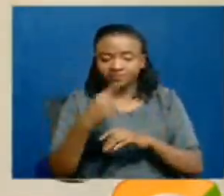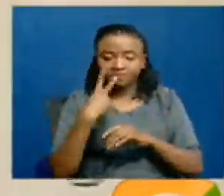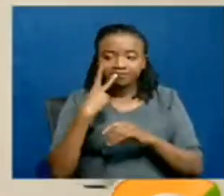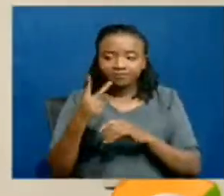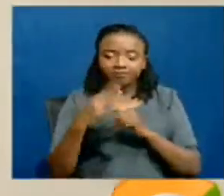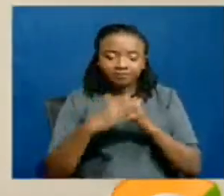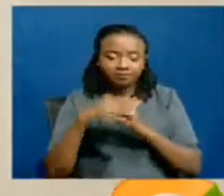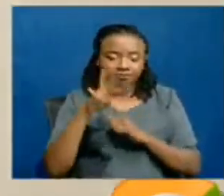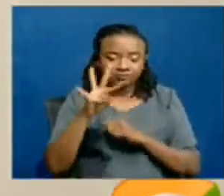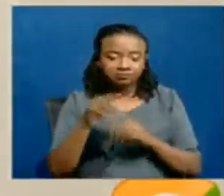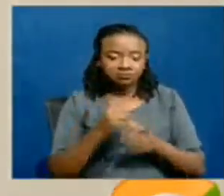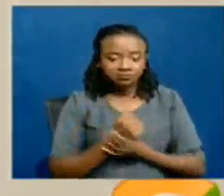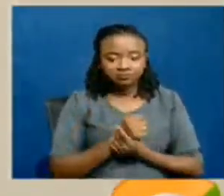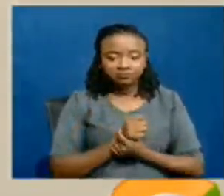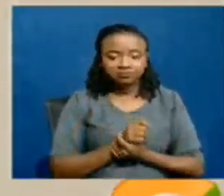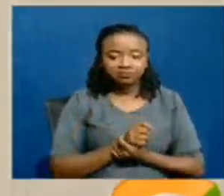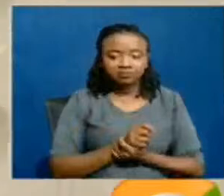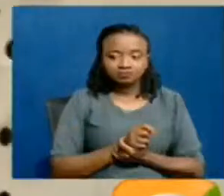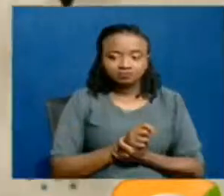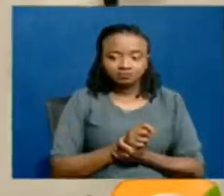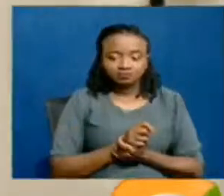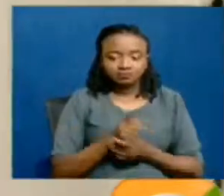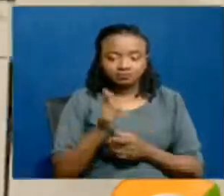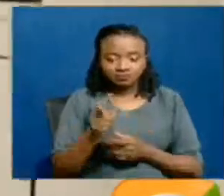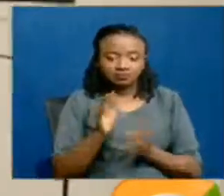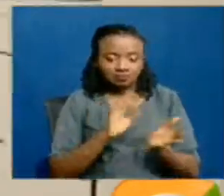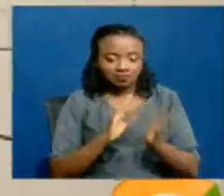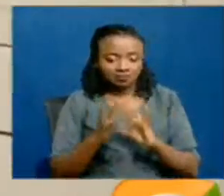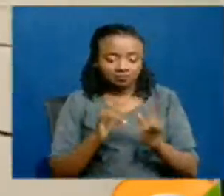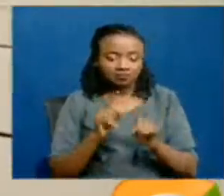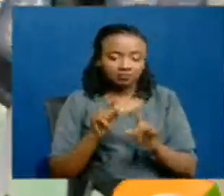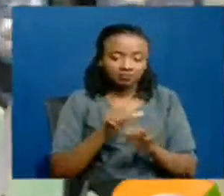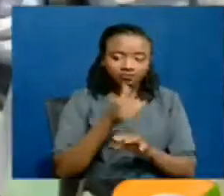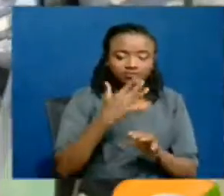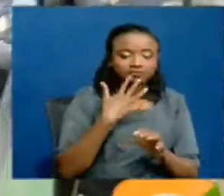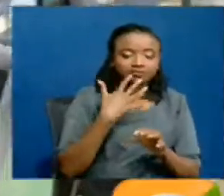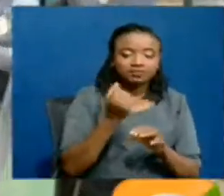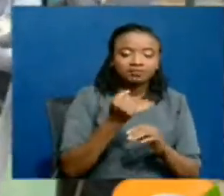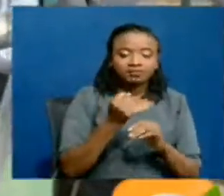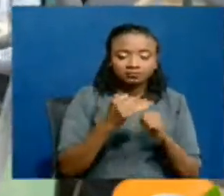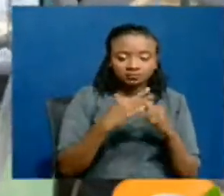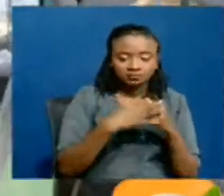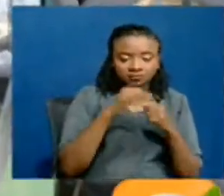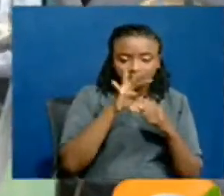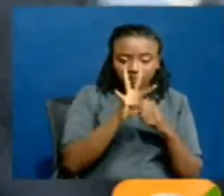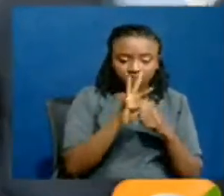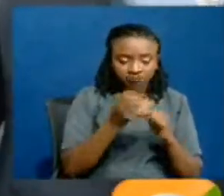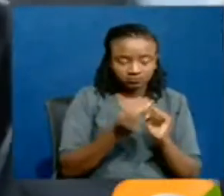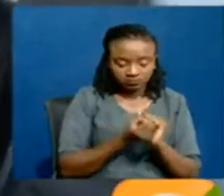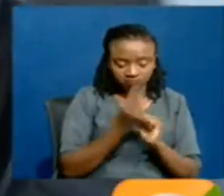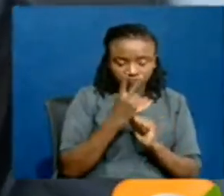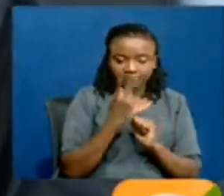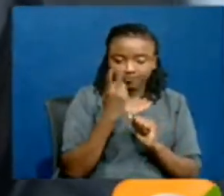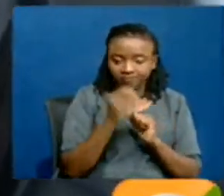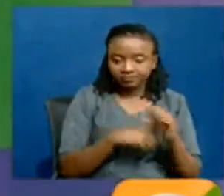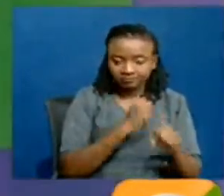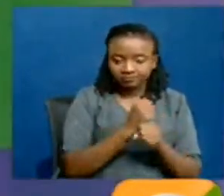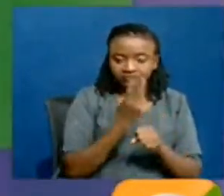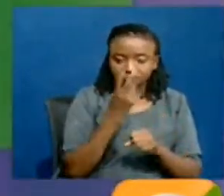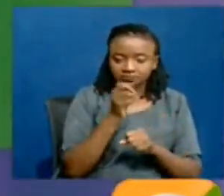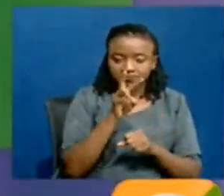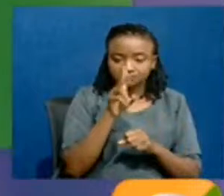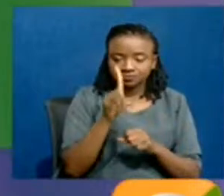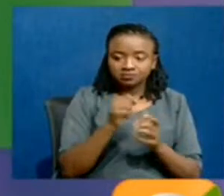of December 2024, compared to just 584 EVs in December of 2021.